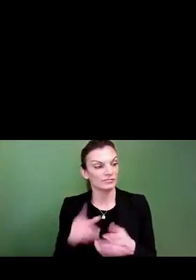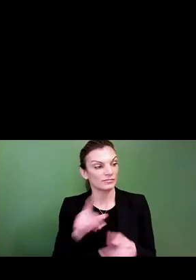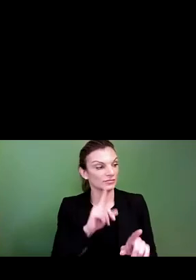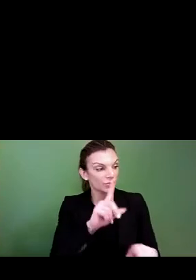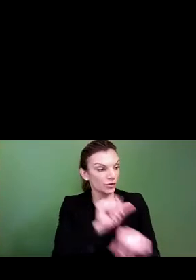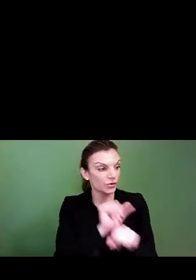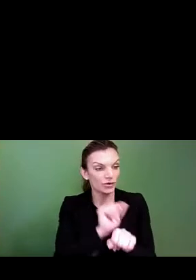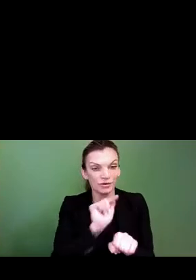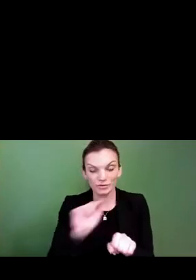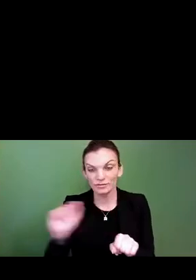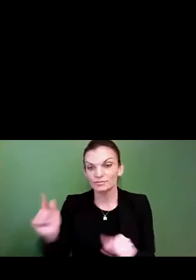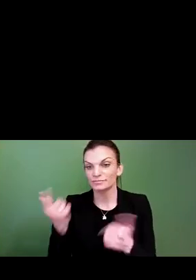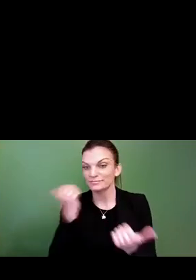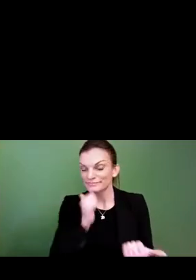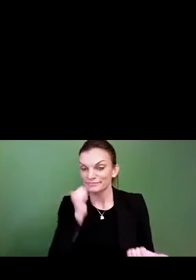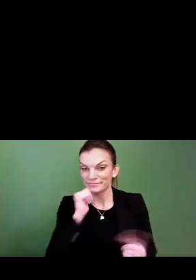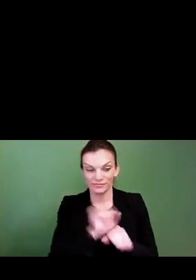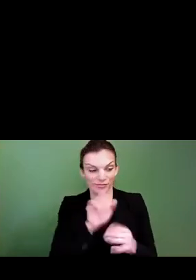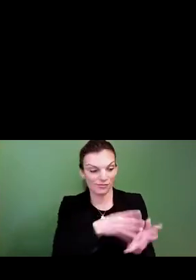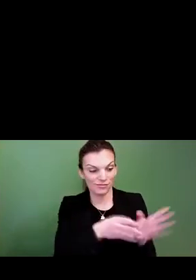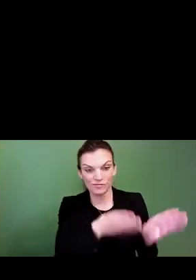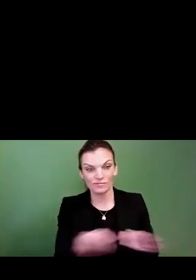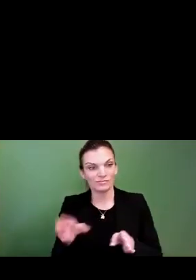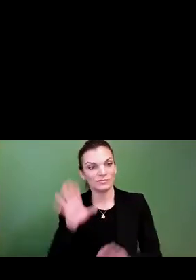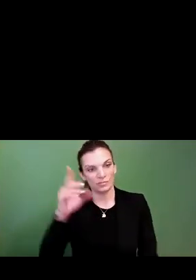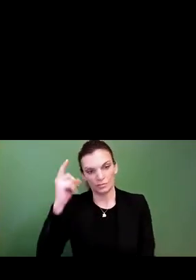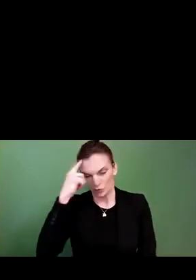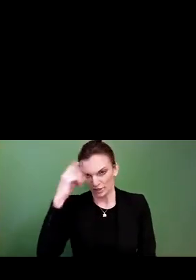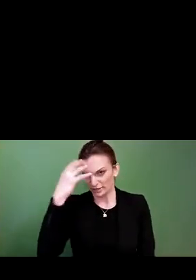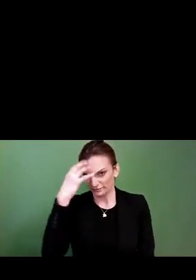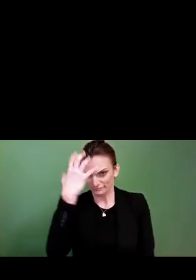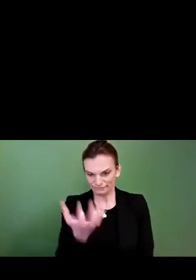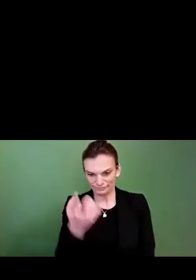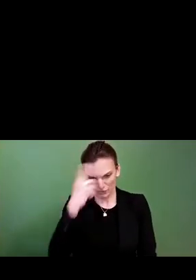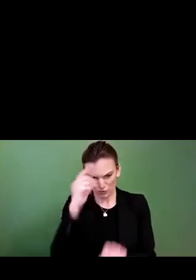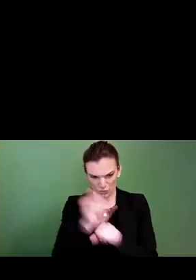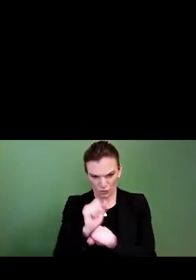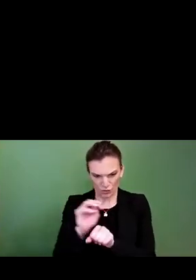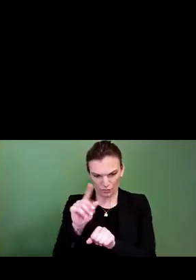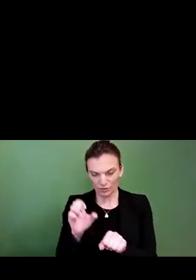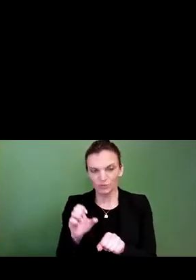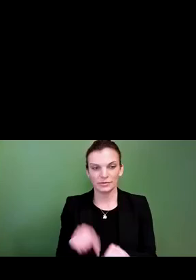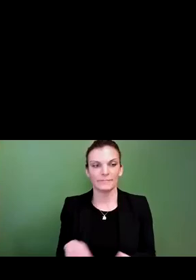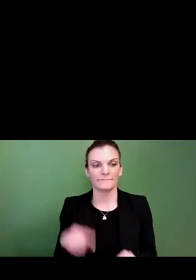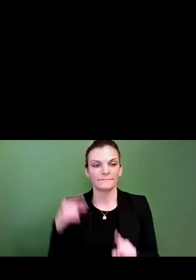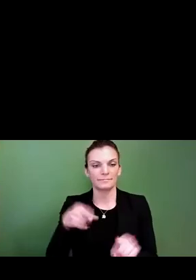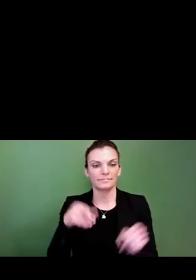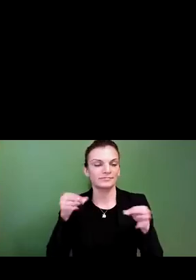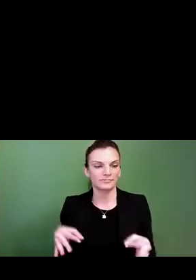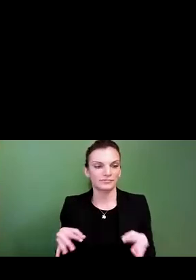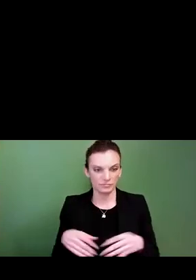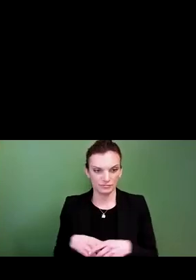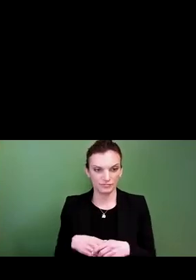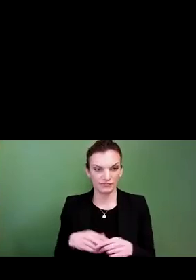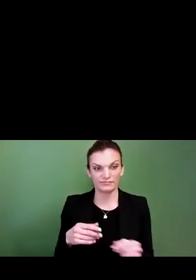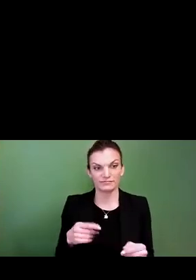A daily workday routine also helps you get your brain into that work mode, signaling it's time to get things done and help you